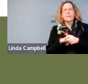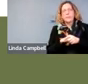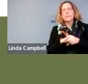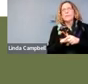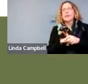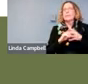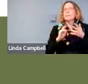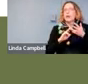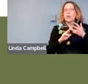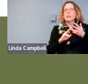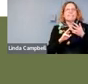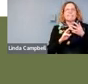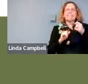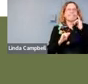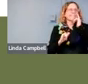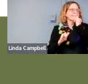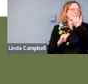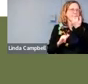or through permits.